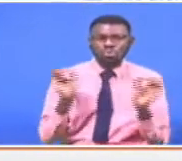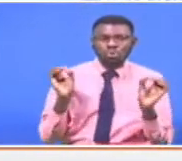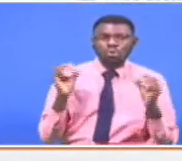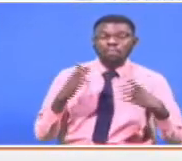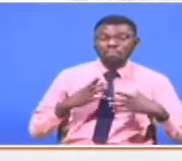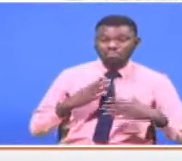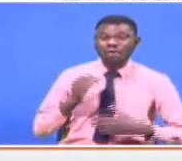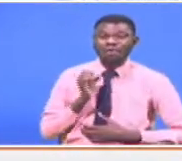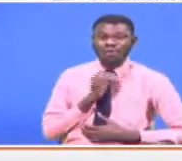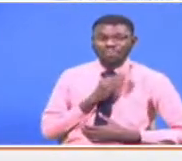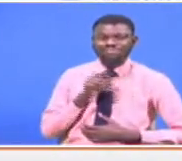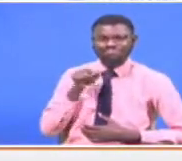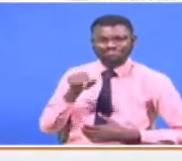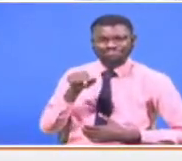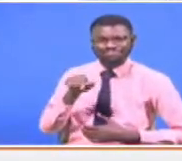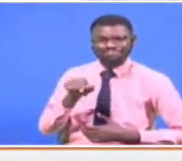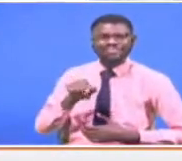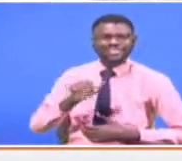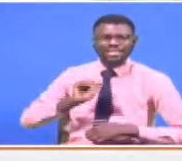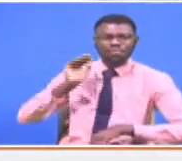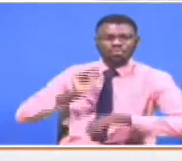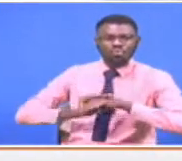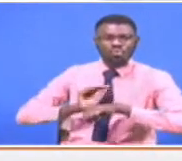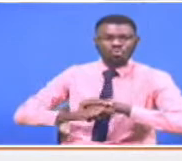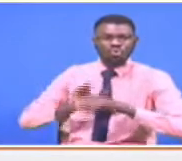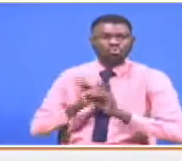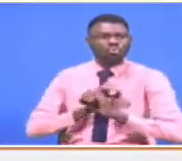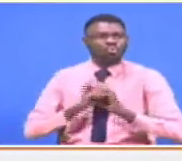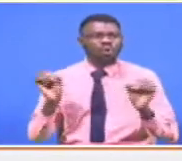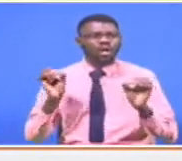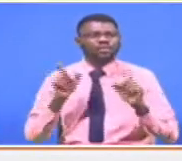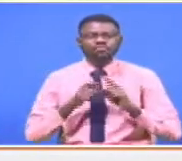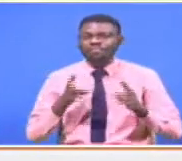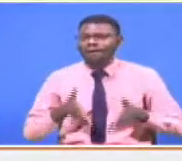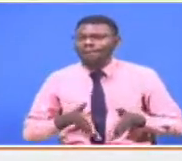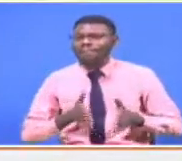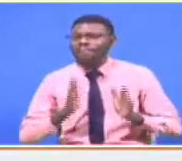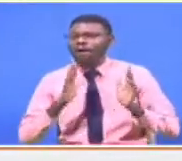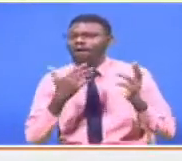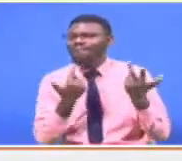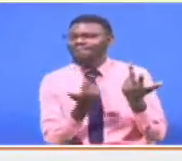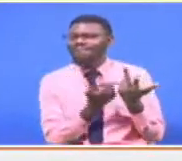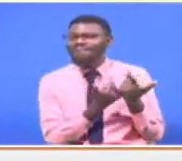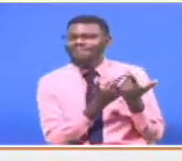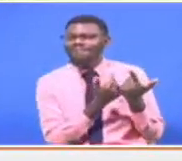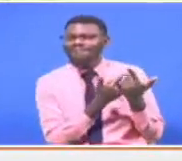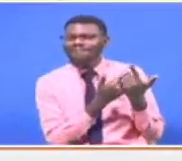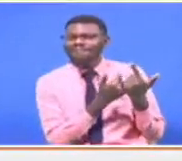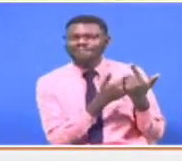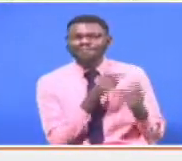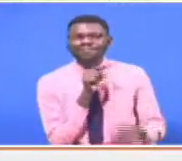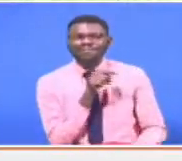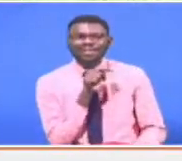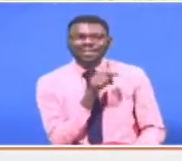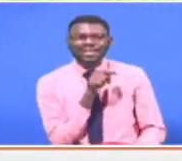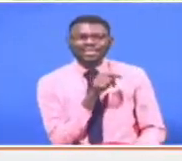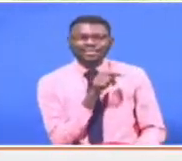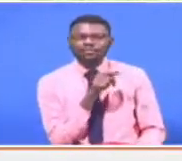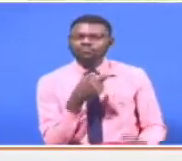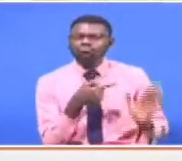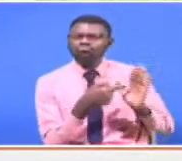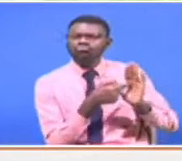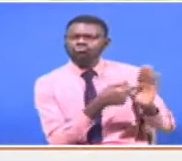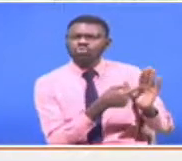decry of the stalemate. According to birth records here at the Teso North Sub-County Hospital, they record